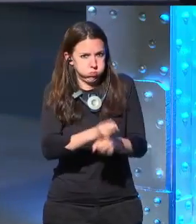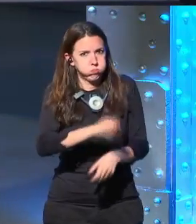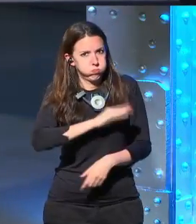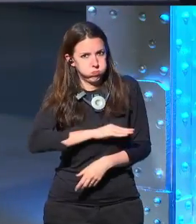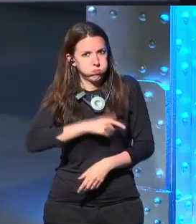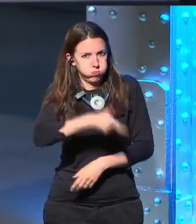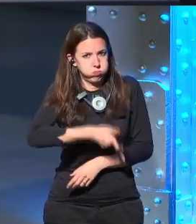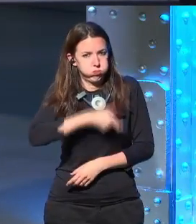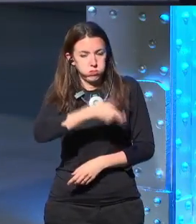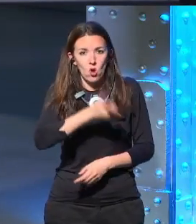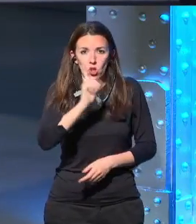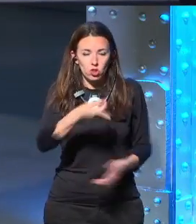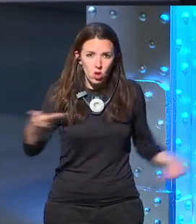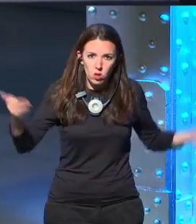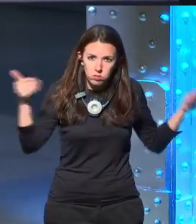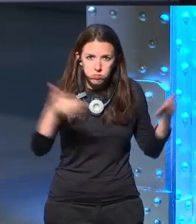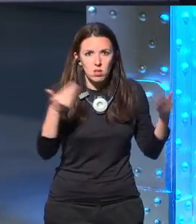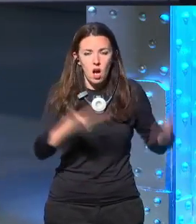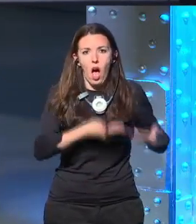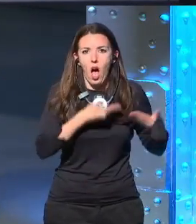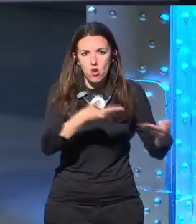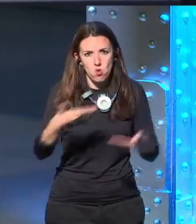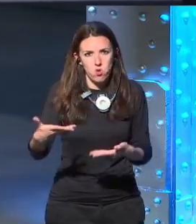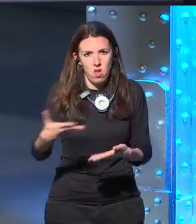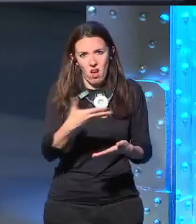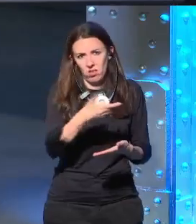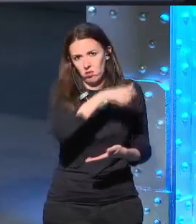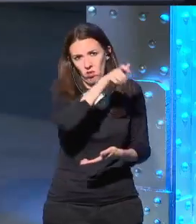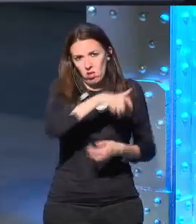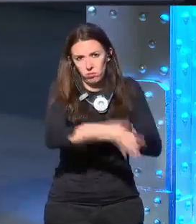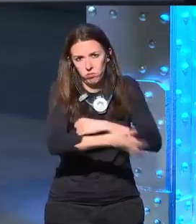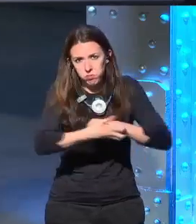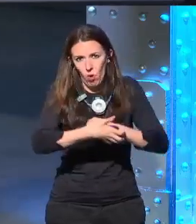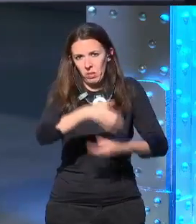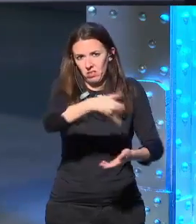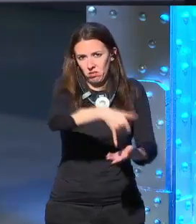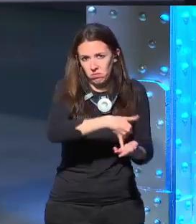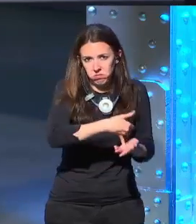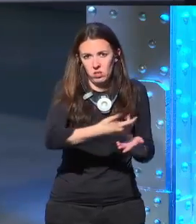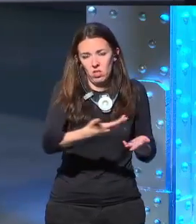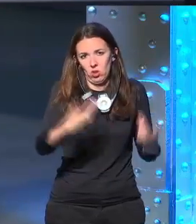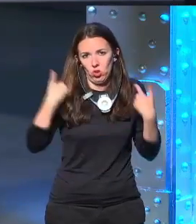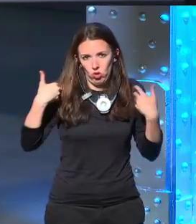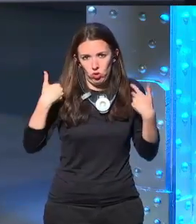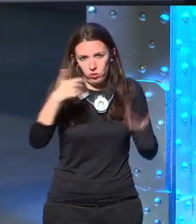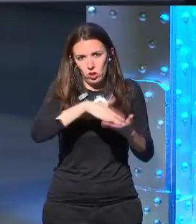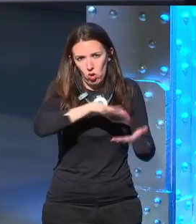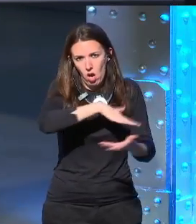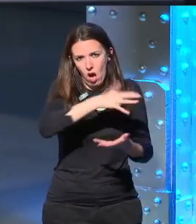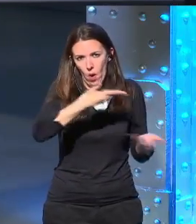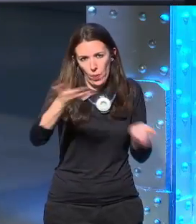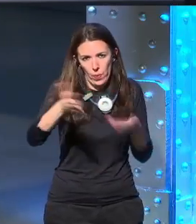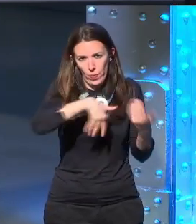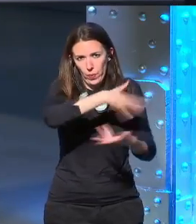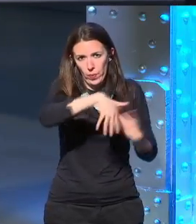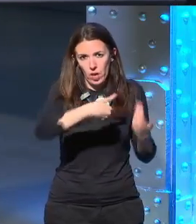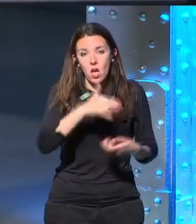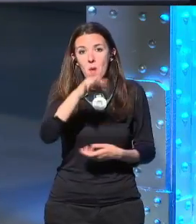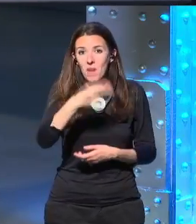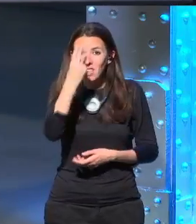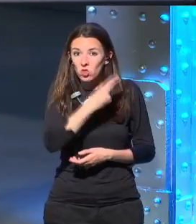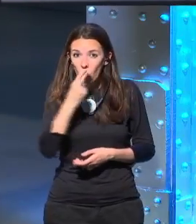quit everything, and he started working almost exclusively to help the poor people people, all the vulnerable people that have been